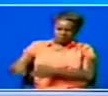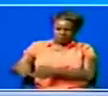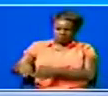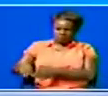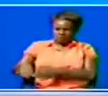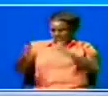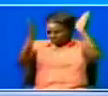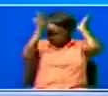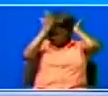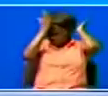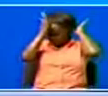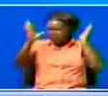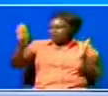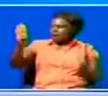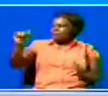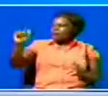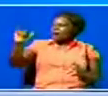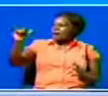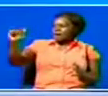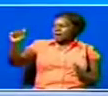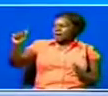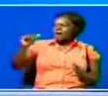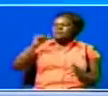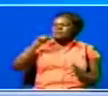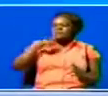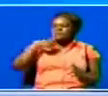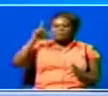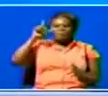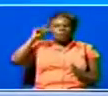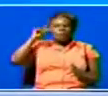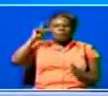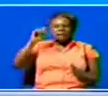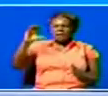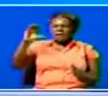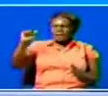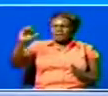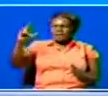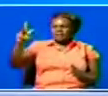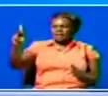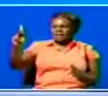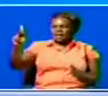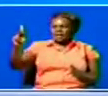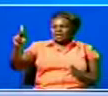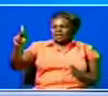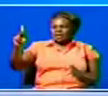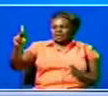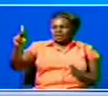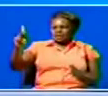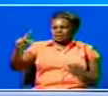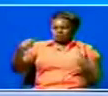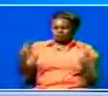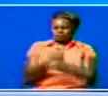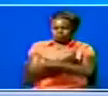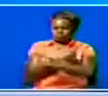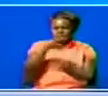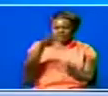Omwaro Baya has been consecrated as the new head of the Mombasa Anglican Church of Kenya Diocese, despite controversy surrounding